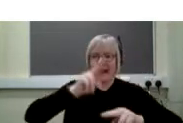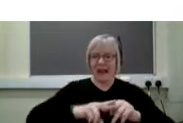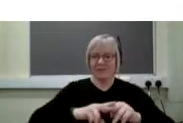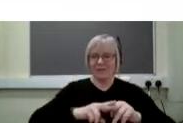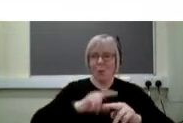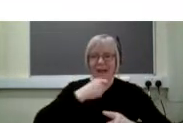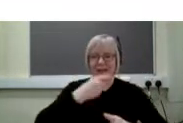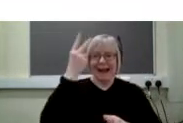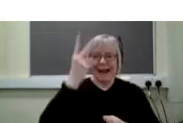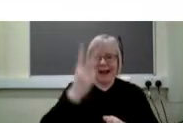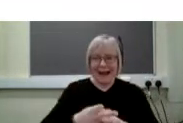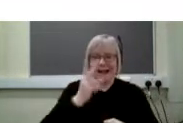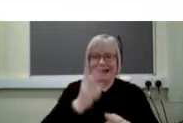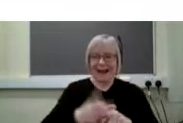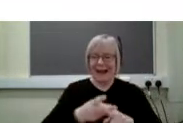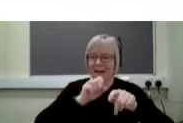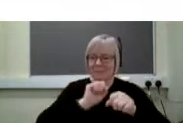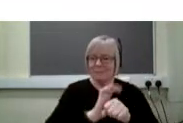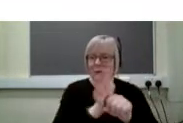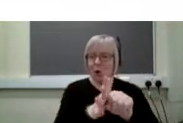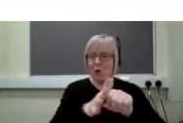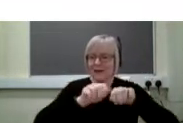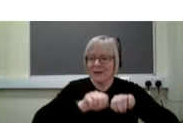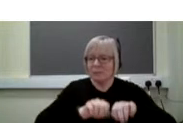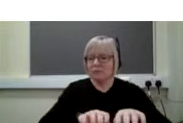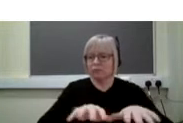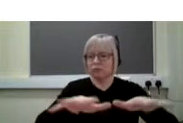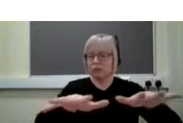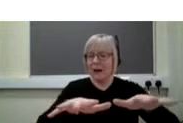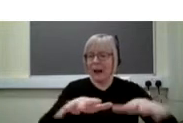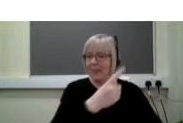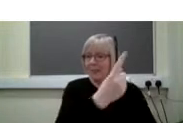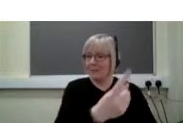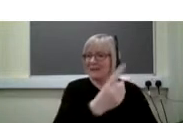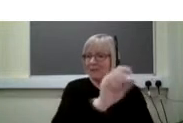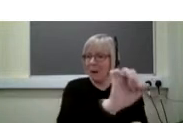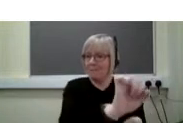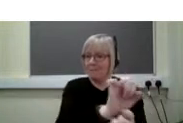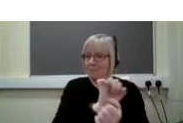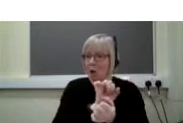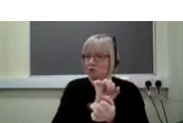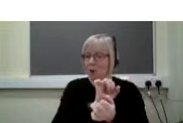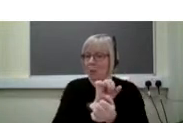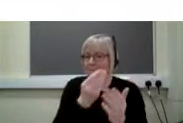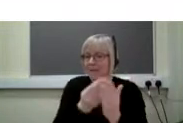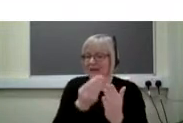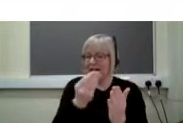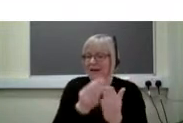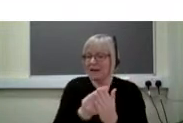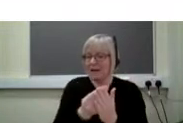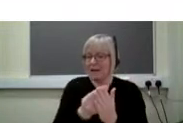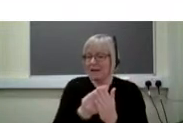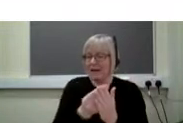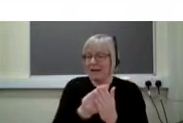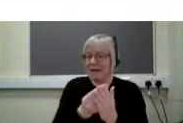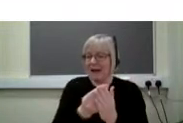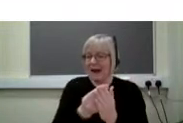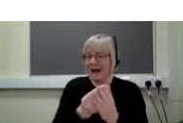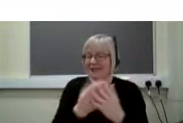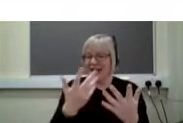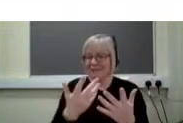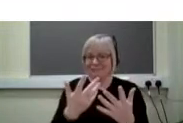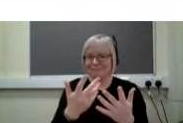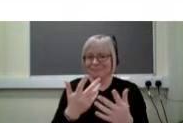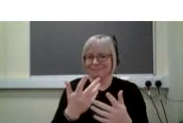wave, or that they had borrowed money to see them through the first wave. And so then they